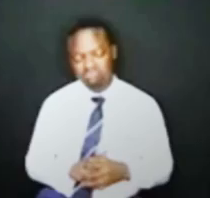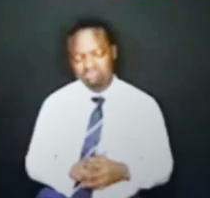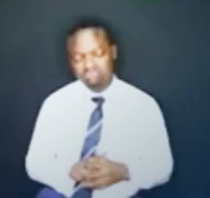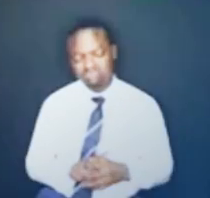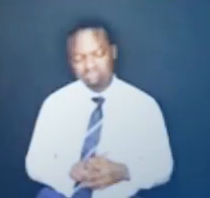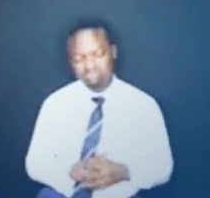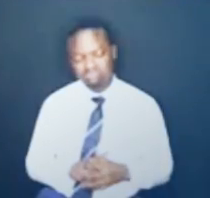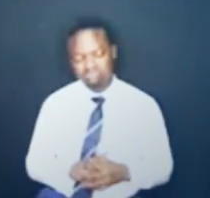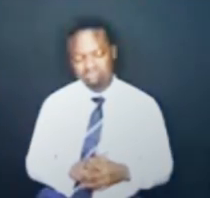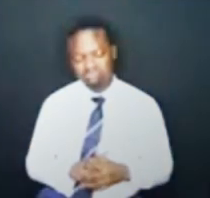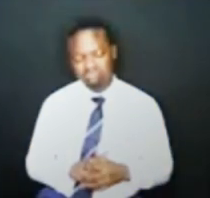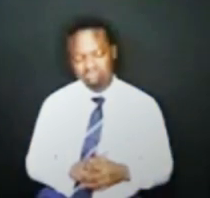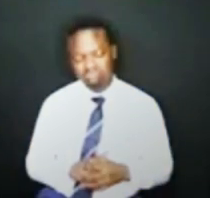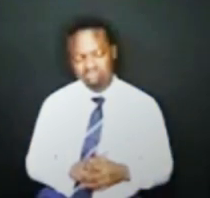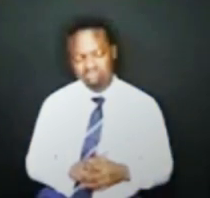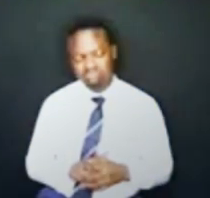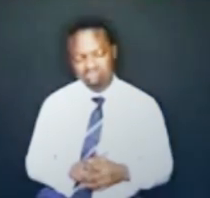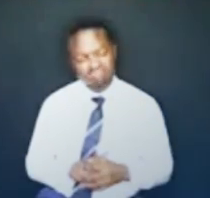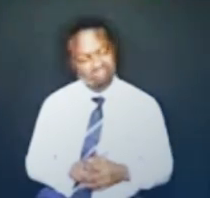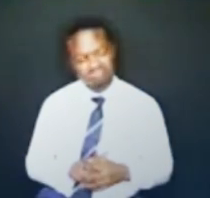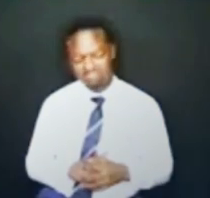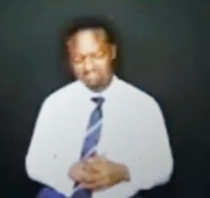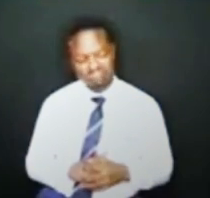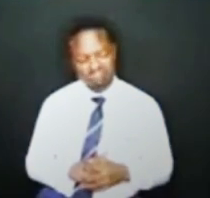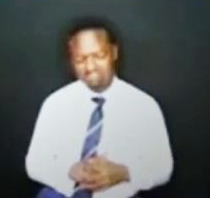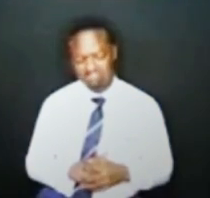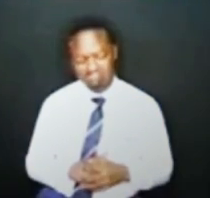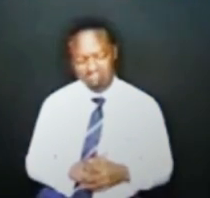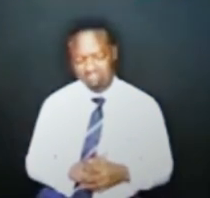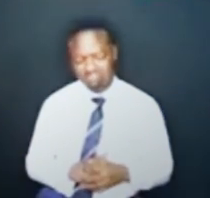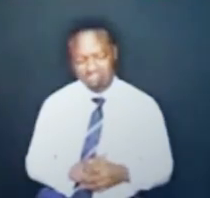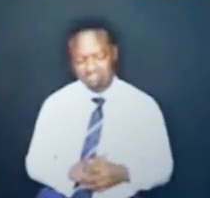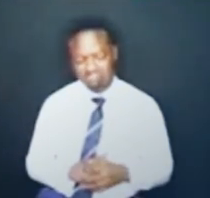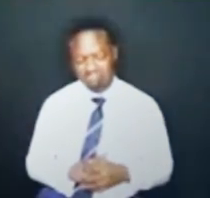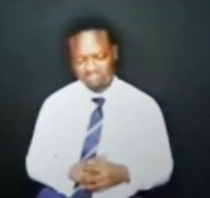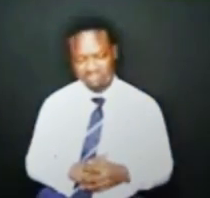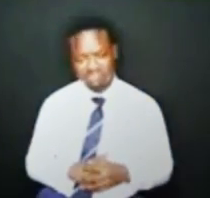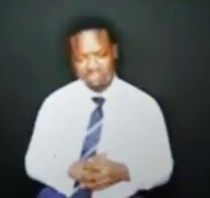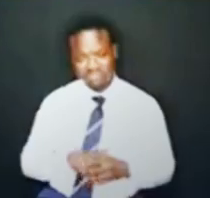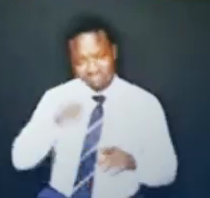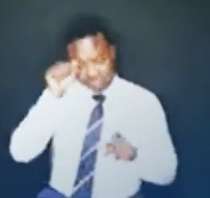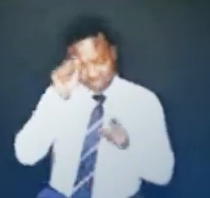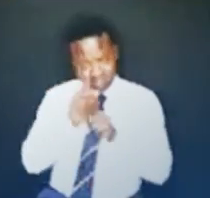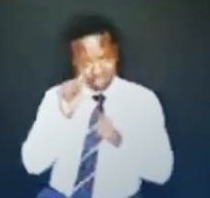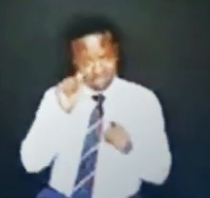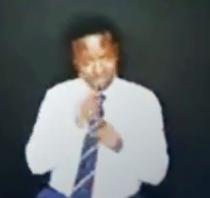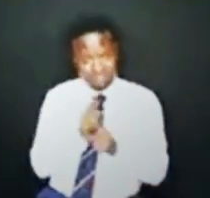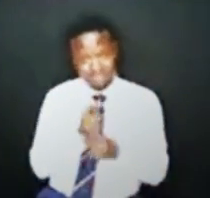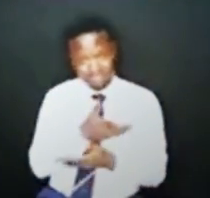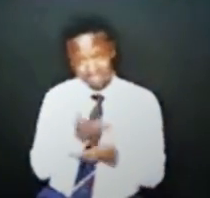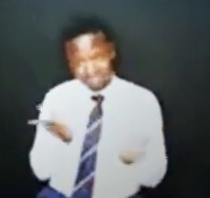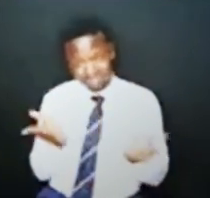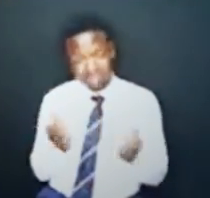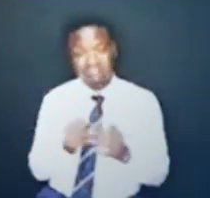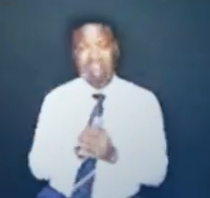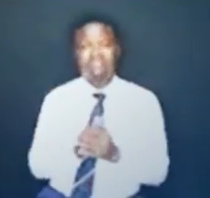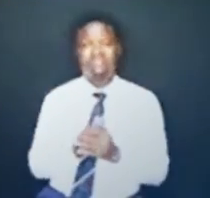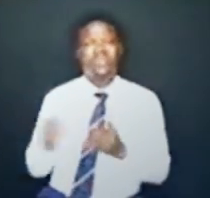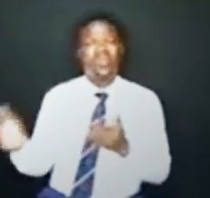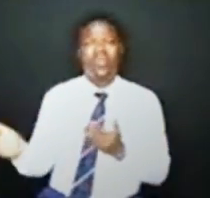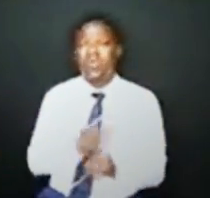is semina make us no me pese me diche nanzo and yamre. See, but brothers and sisters, Sadophonum, no matter